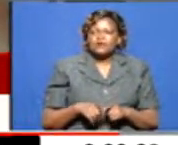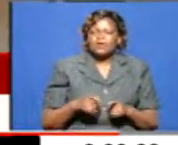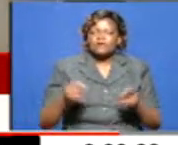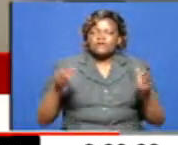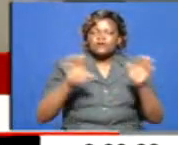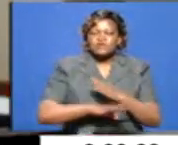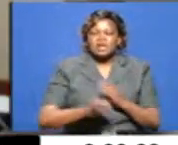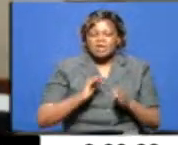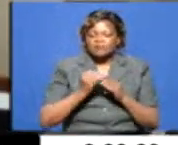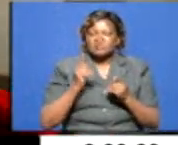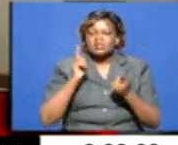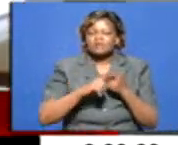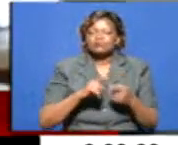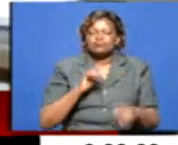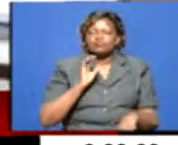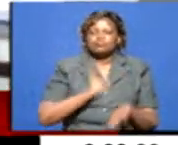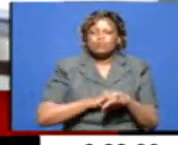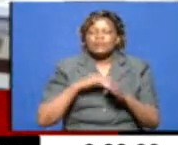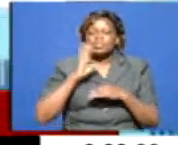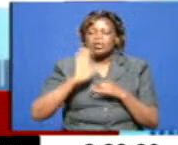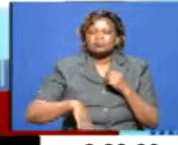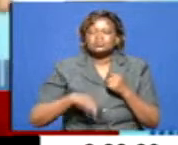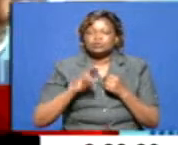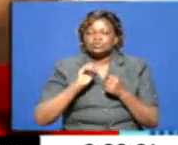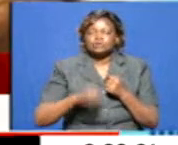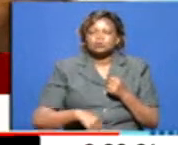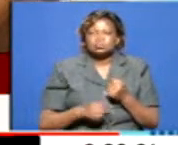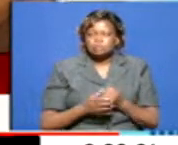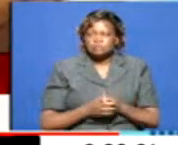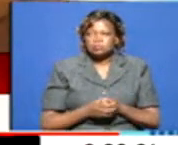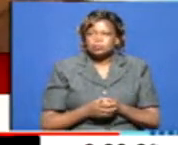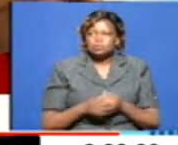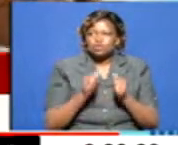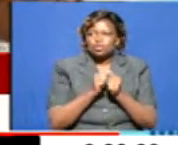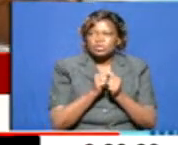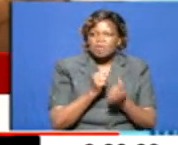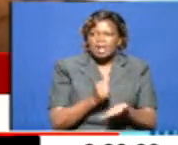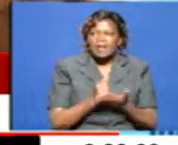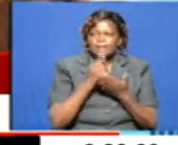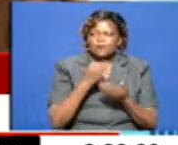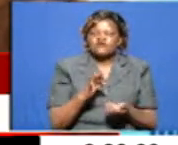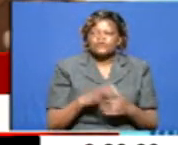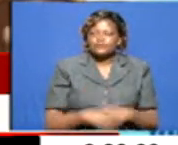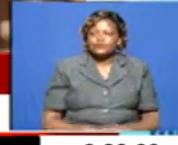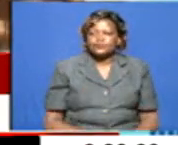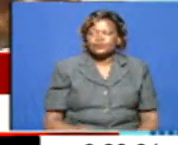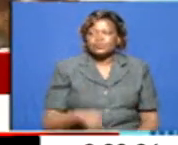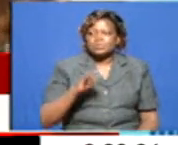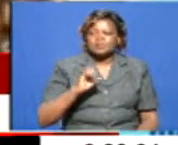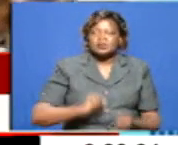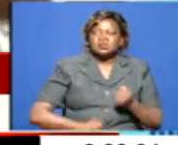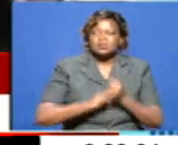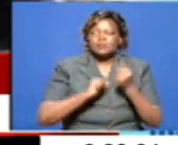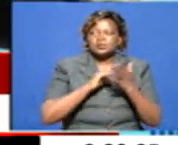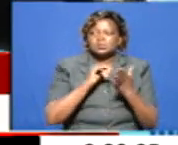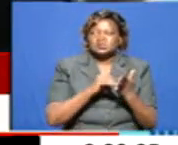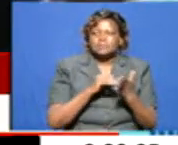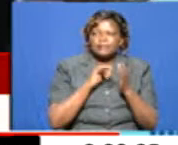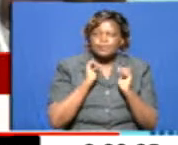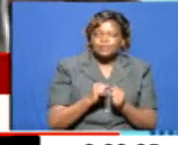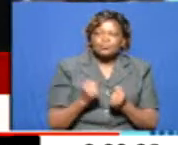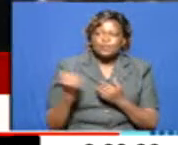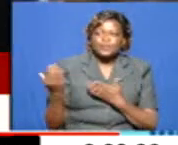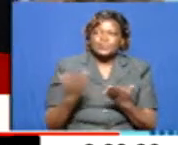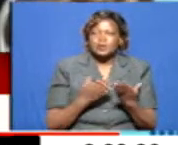reach more than 10,000 SMEs in 3 years. And with the help of SME Support Center, how do we bring the